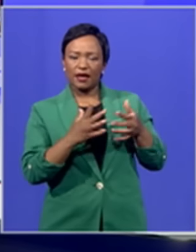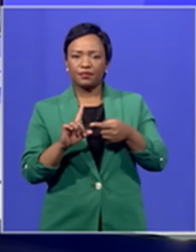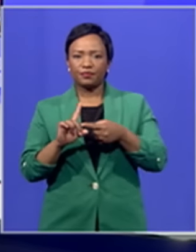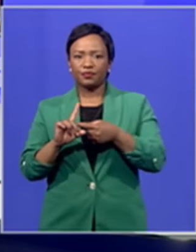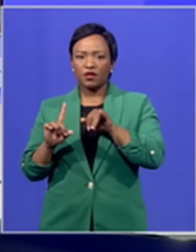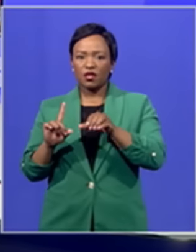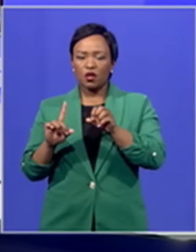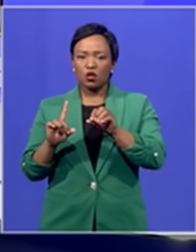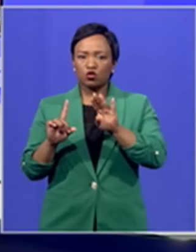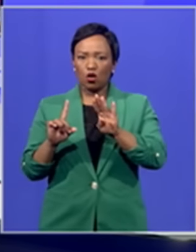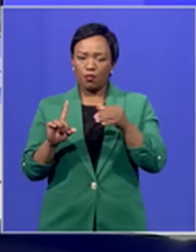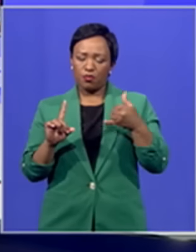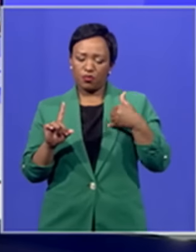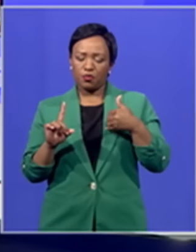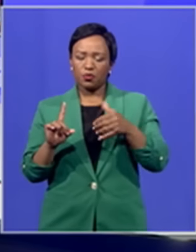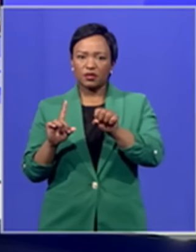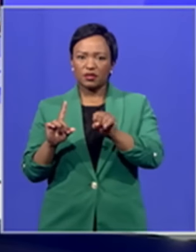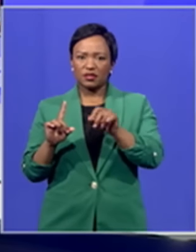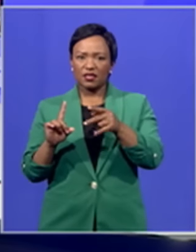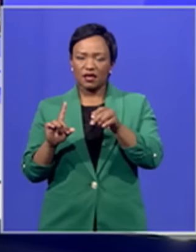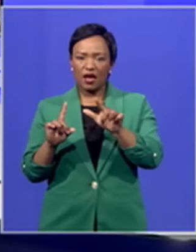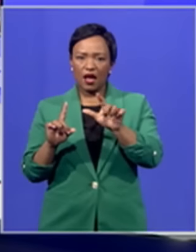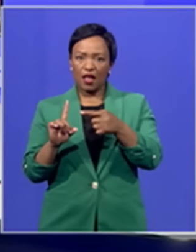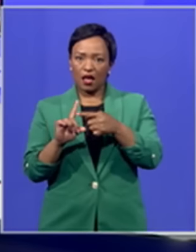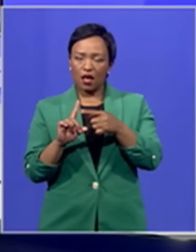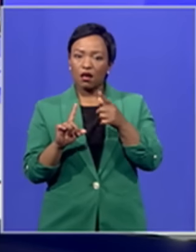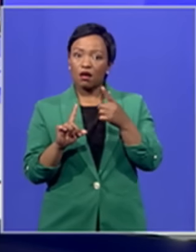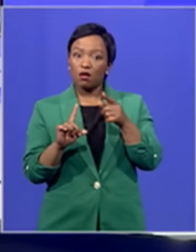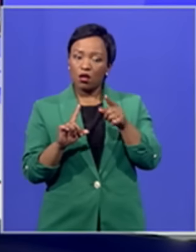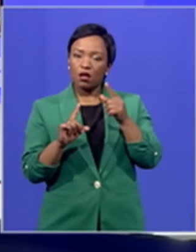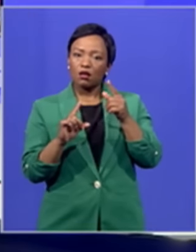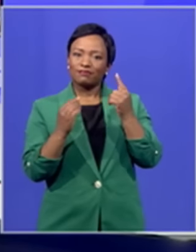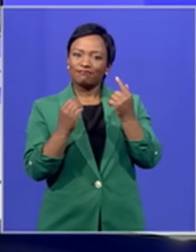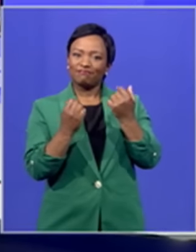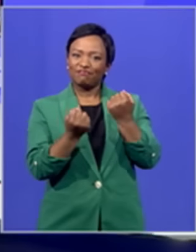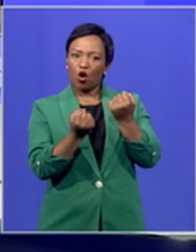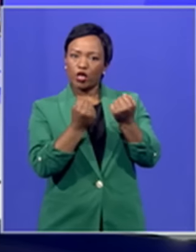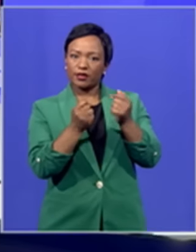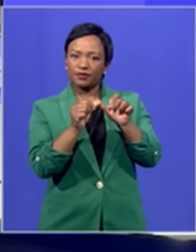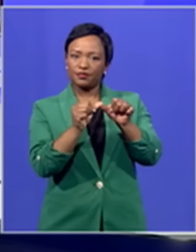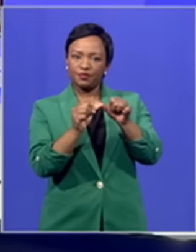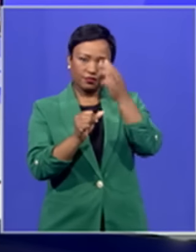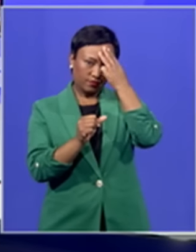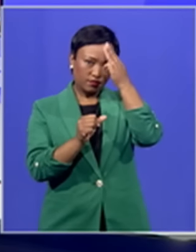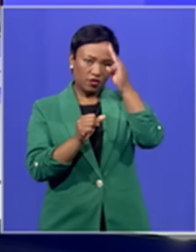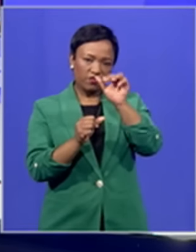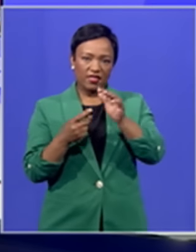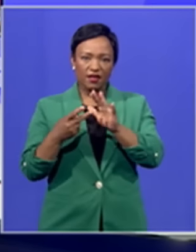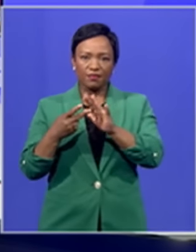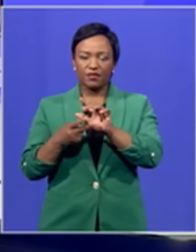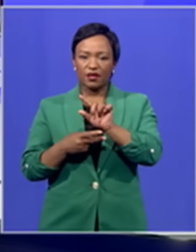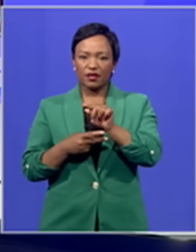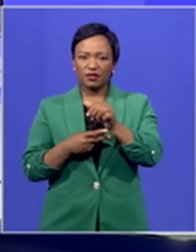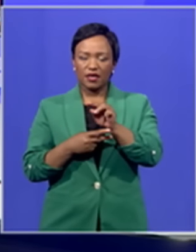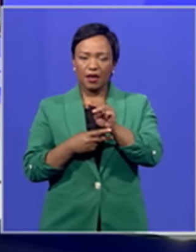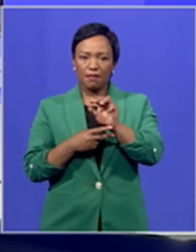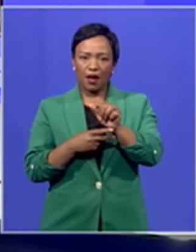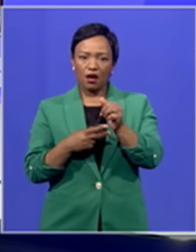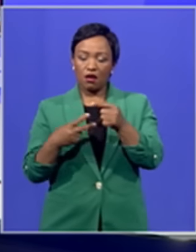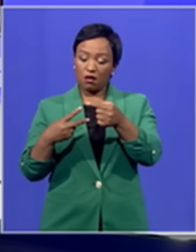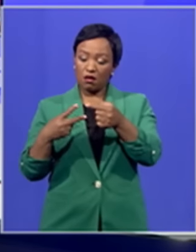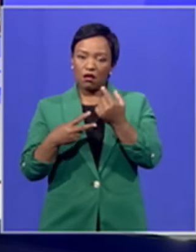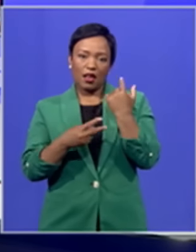magistrata wa Pretoria ka Labone o hlwele a tšweletše fao le molatofatšwa mmogo naye Alexandra Thema bona ba golegilwe bekeng ya go